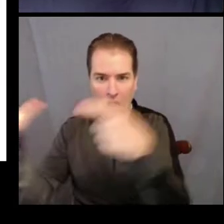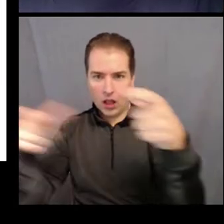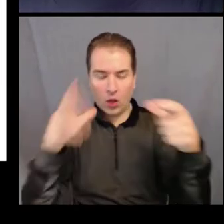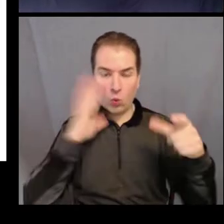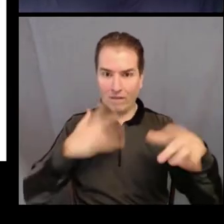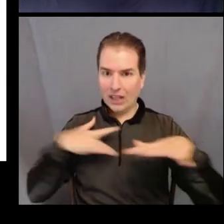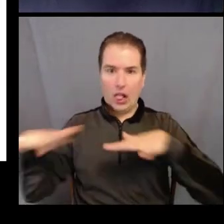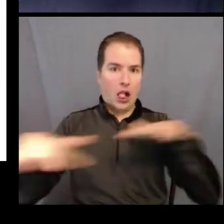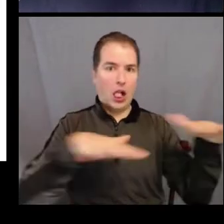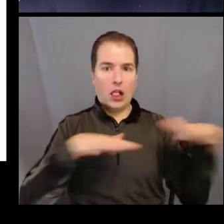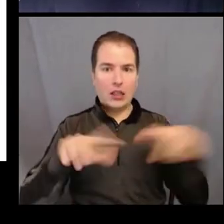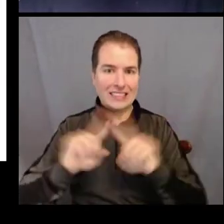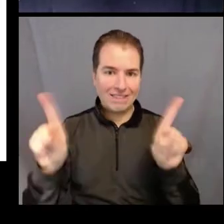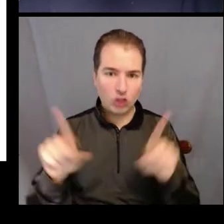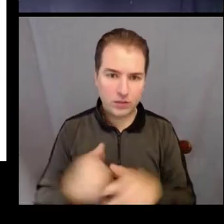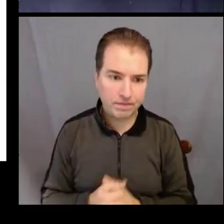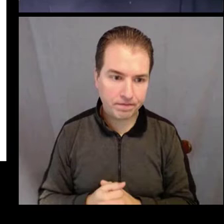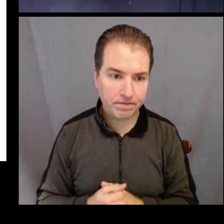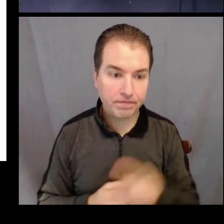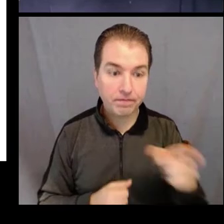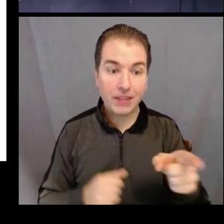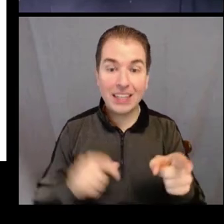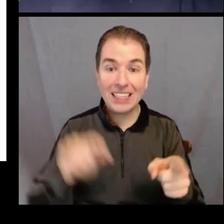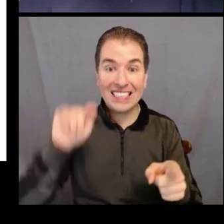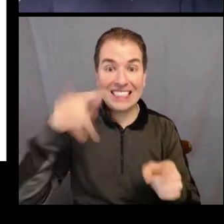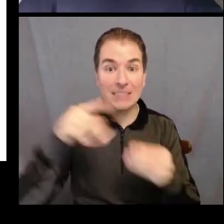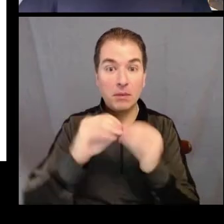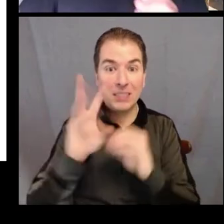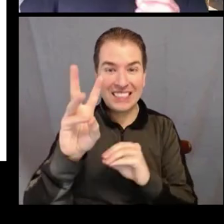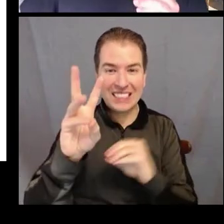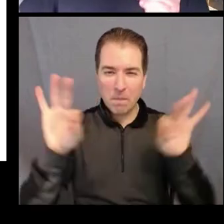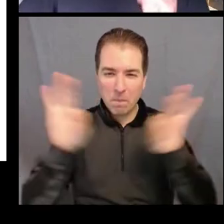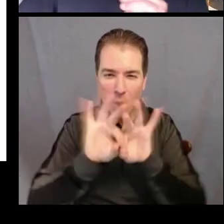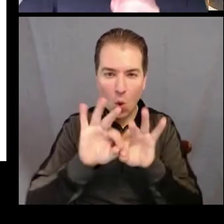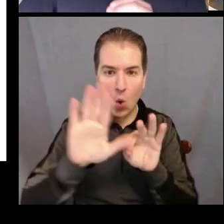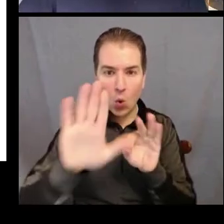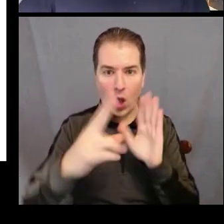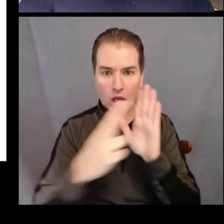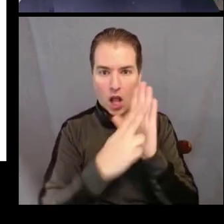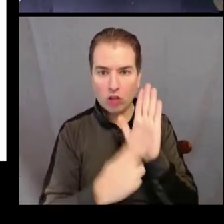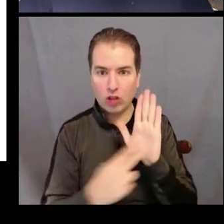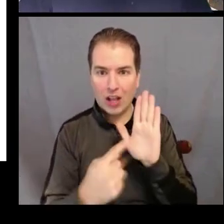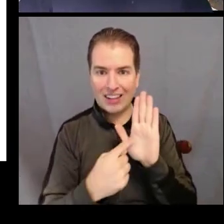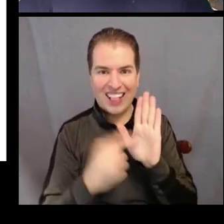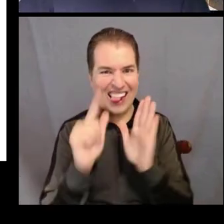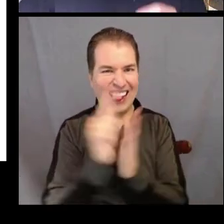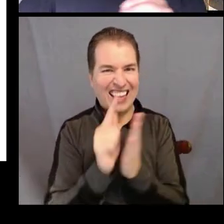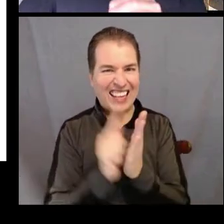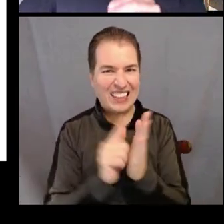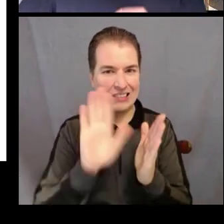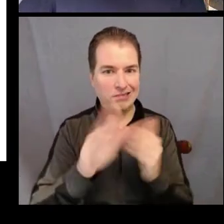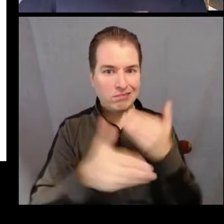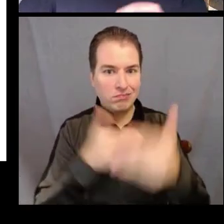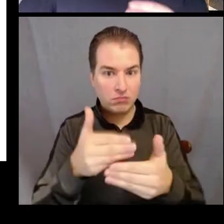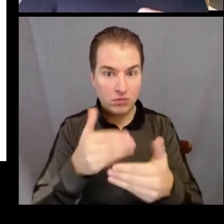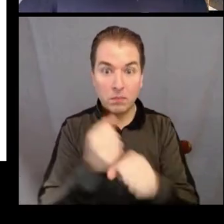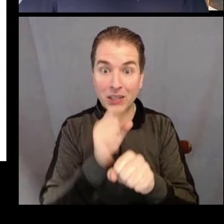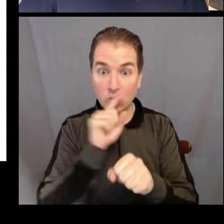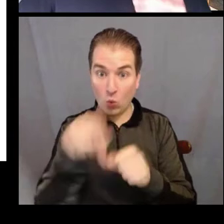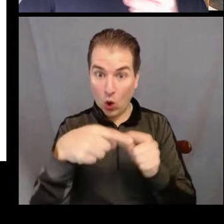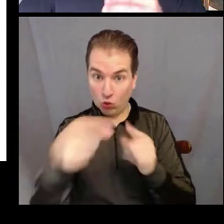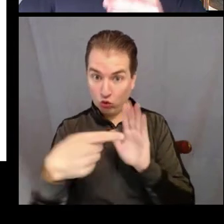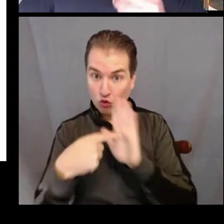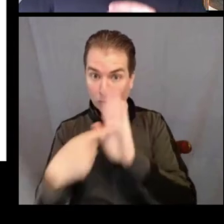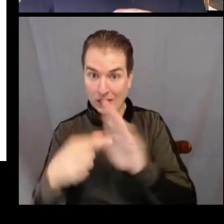Legal agreements, sometimes called contracts. Remember, you're operating a business. When you represent another